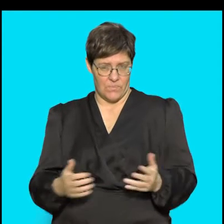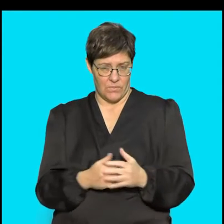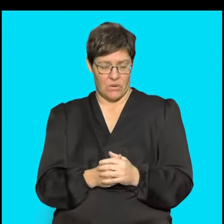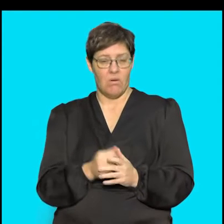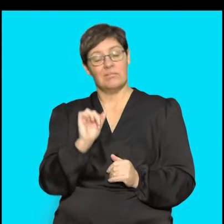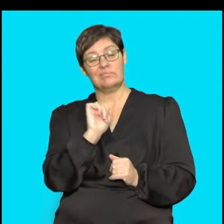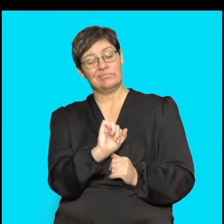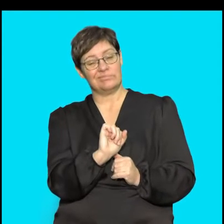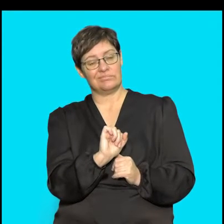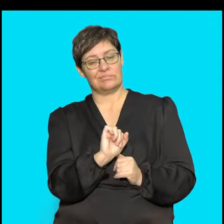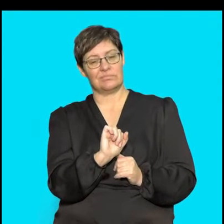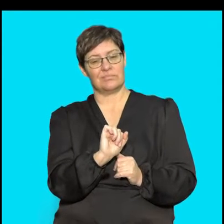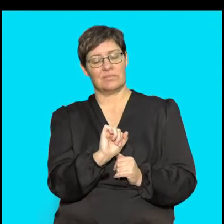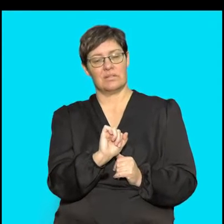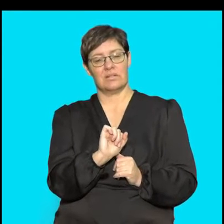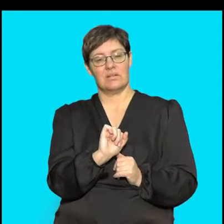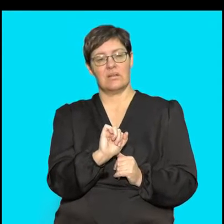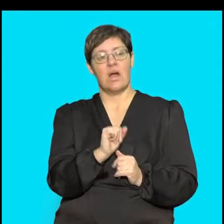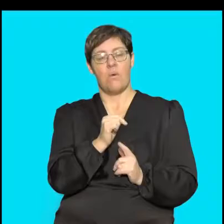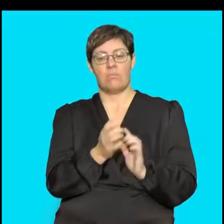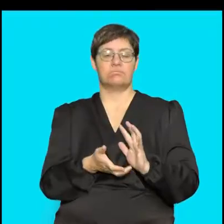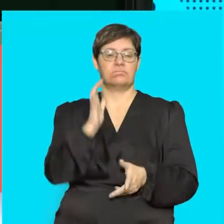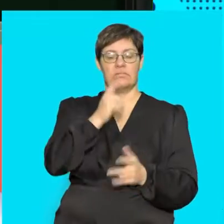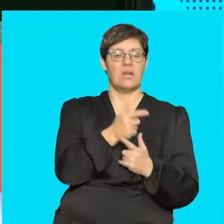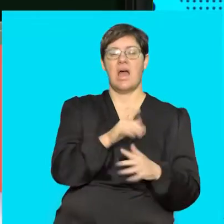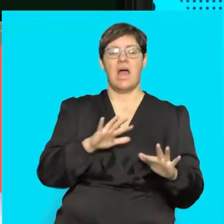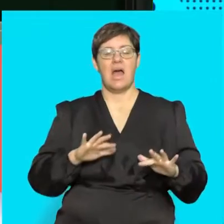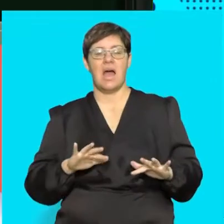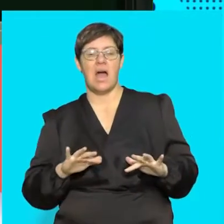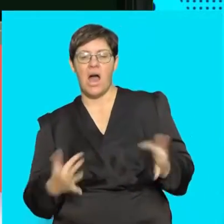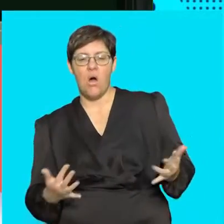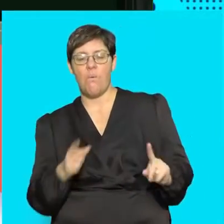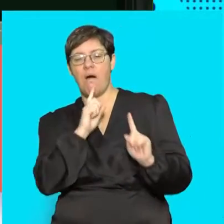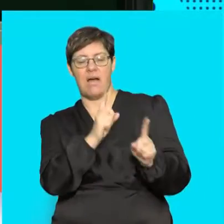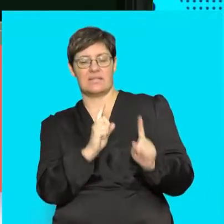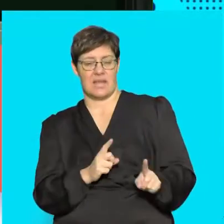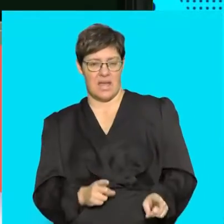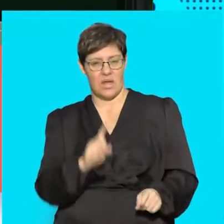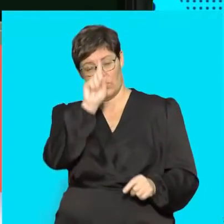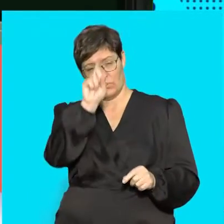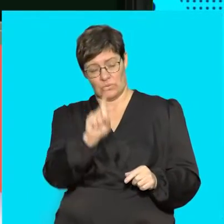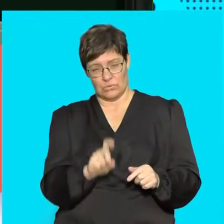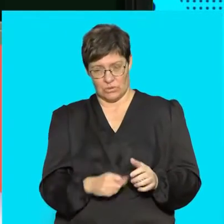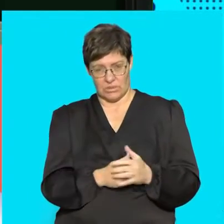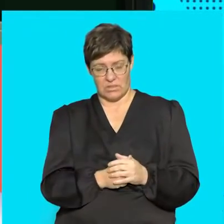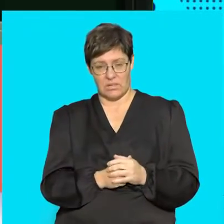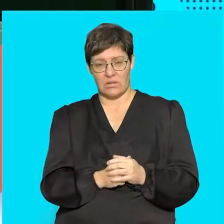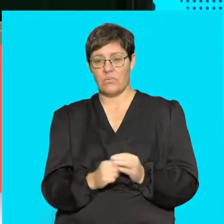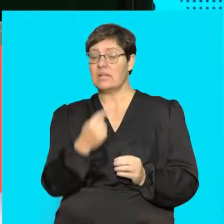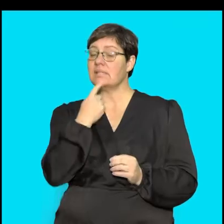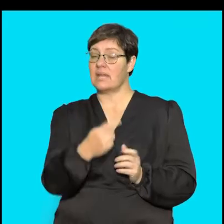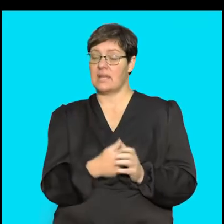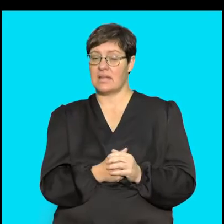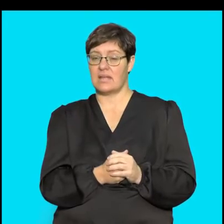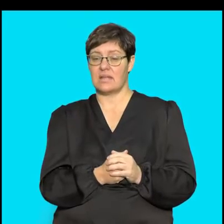questions on Le Chatelier's, when there's disturbances, how to answer these questions. And we